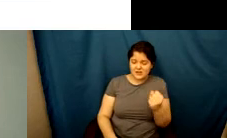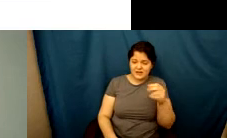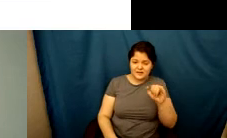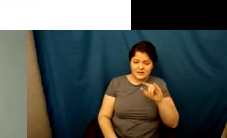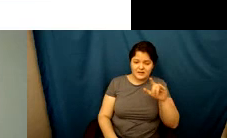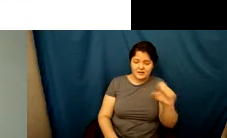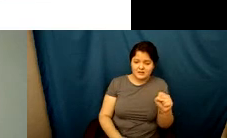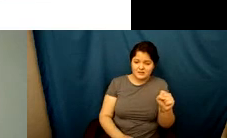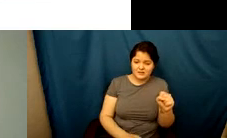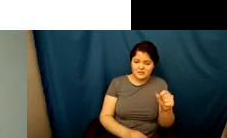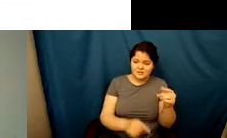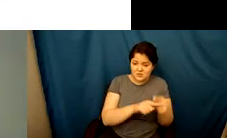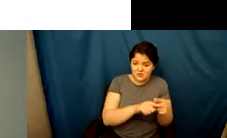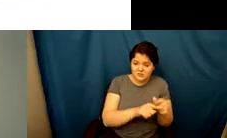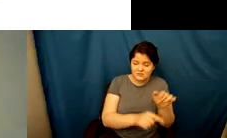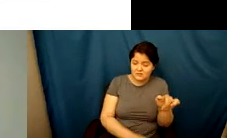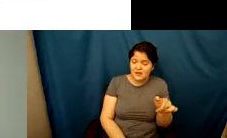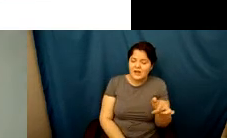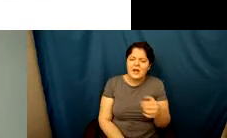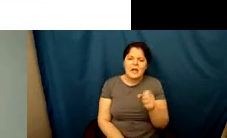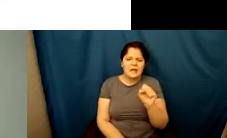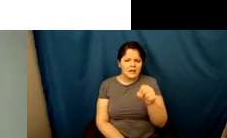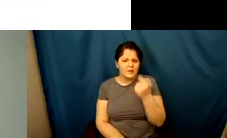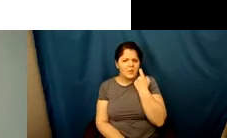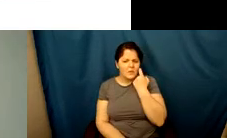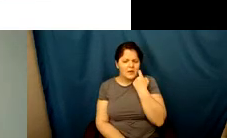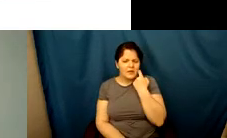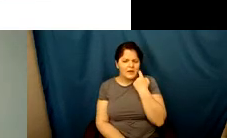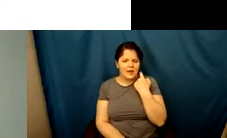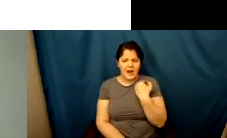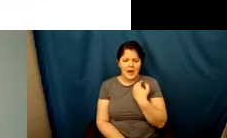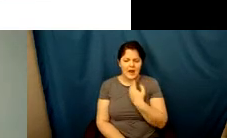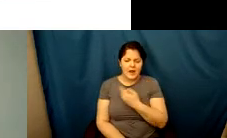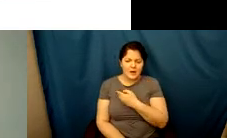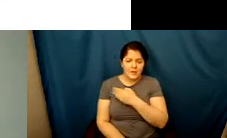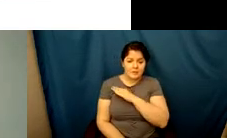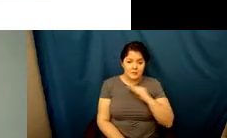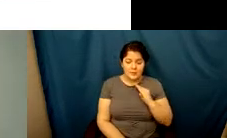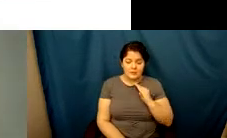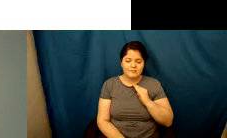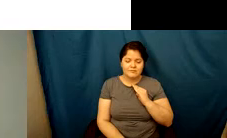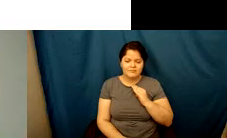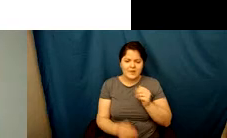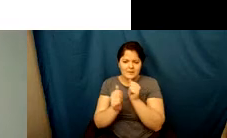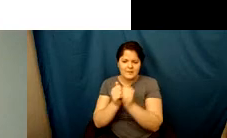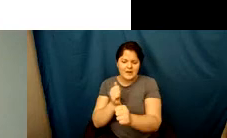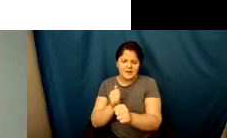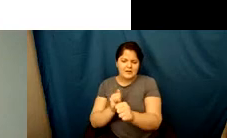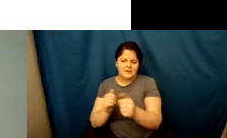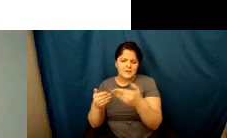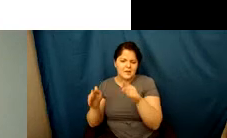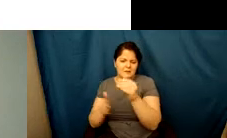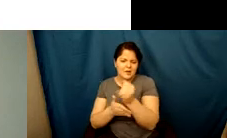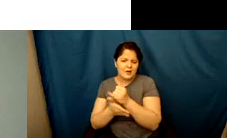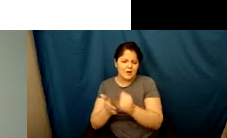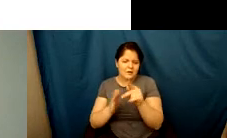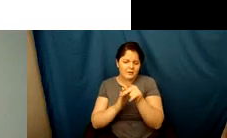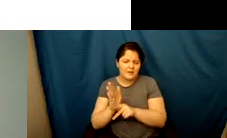Yes, so we actually just recently, our board passed a public art policy that